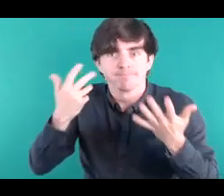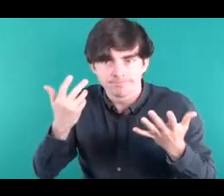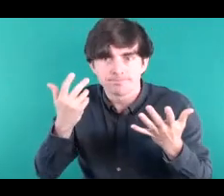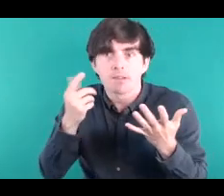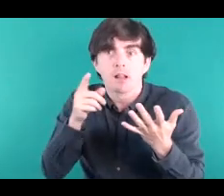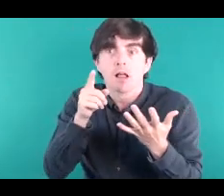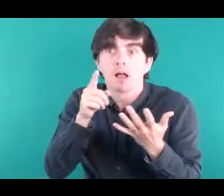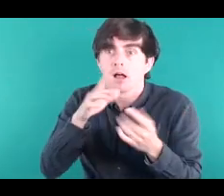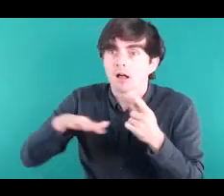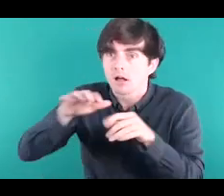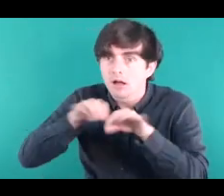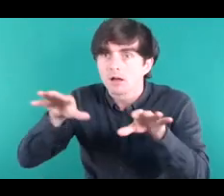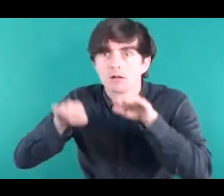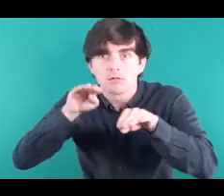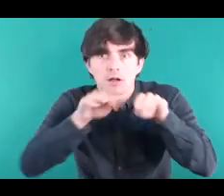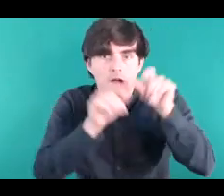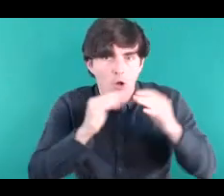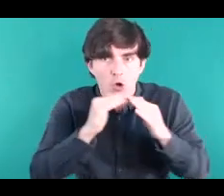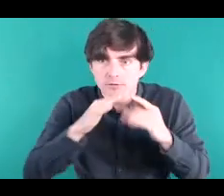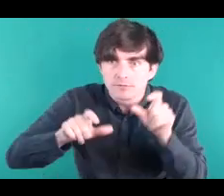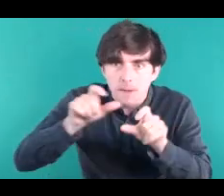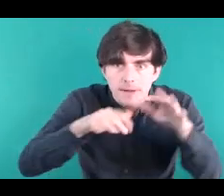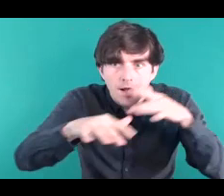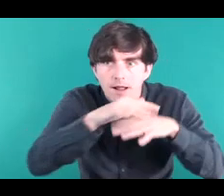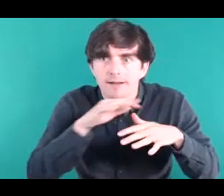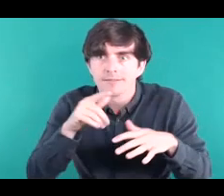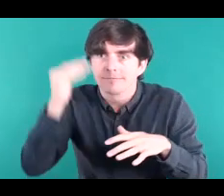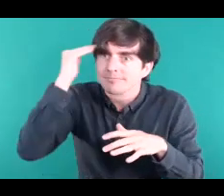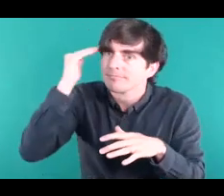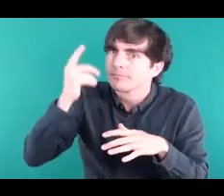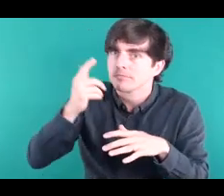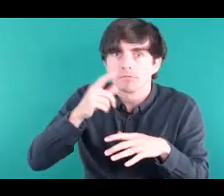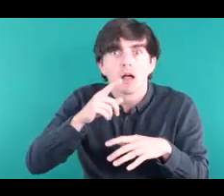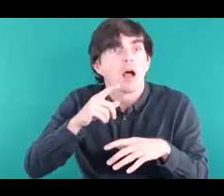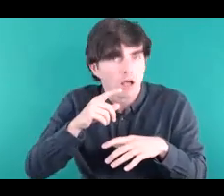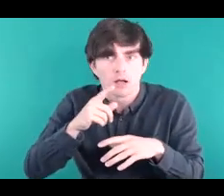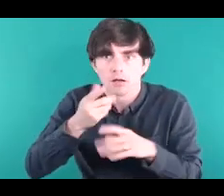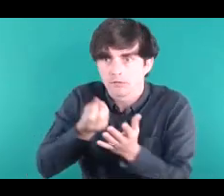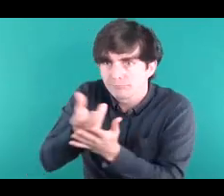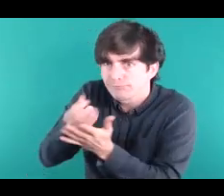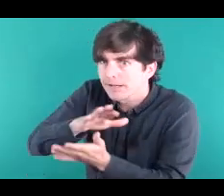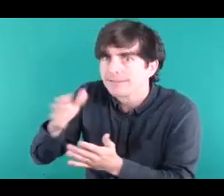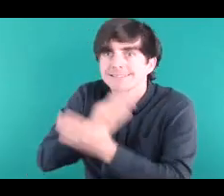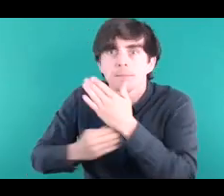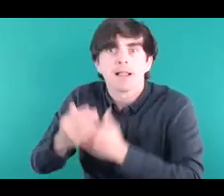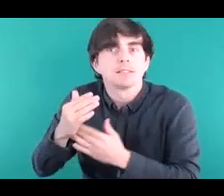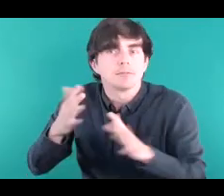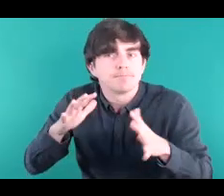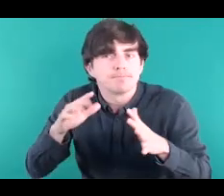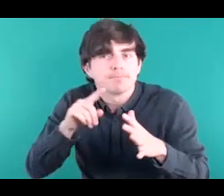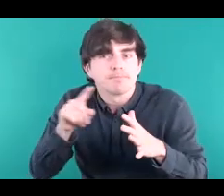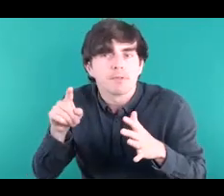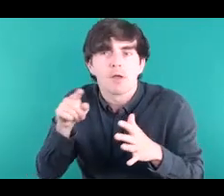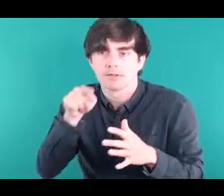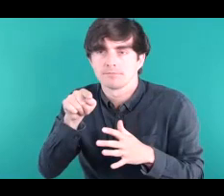services, such as personal assistance support to children with disabilities, which is usually difficult, has